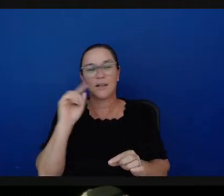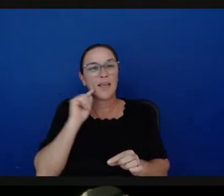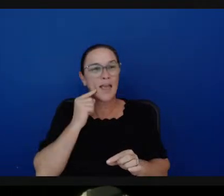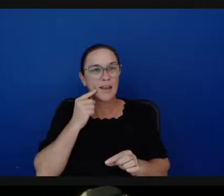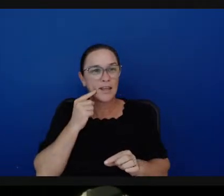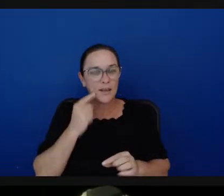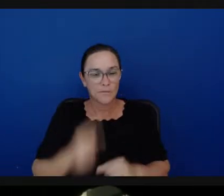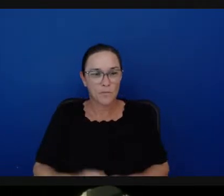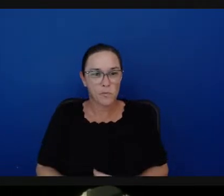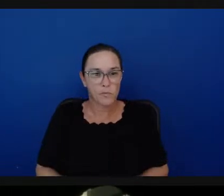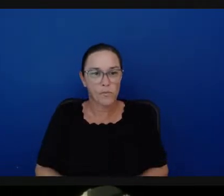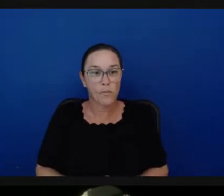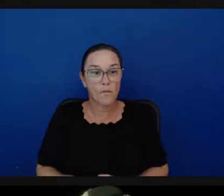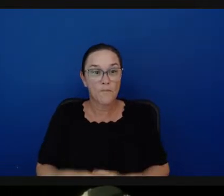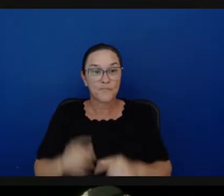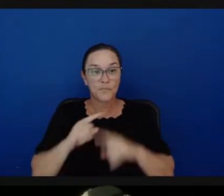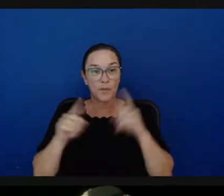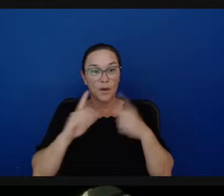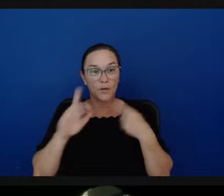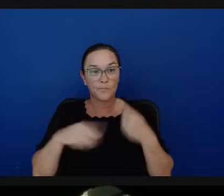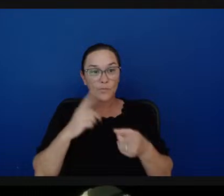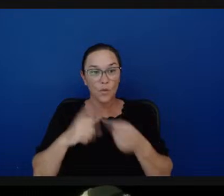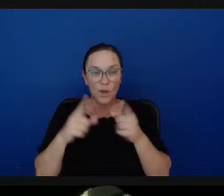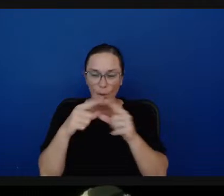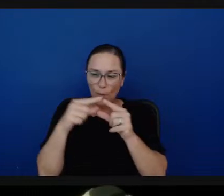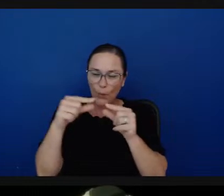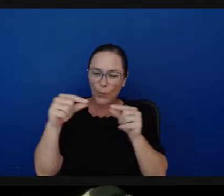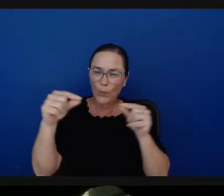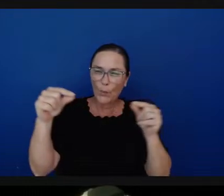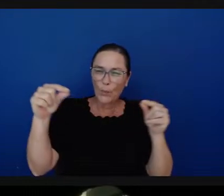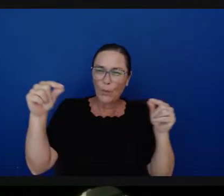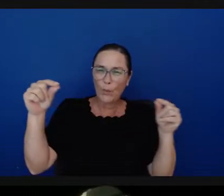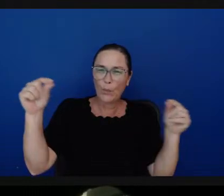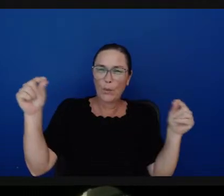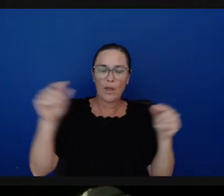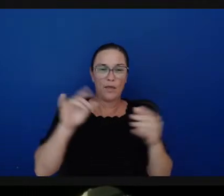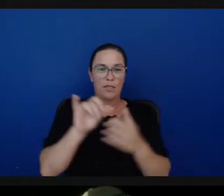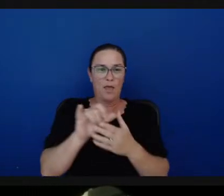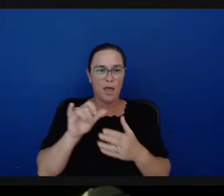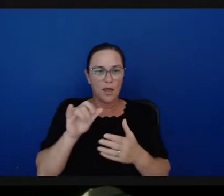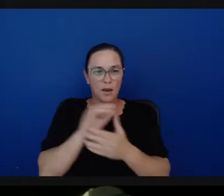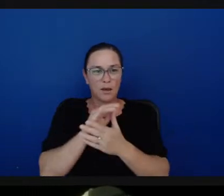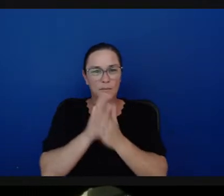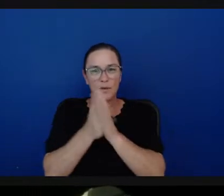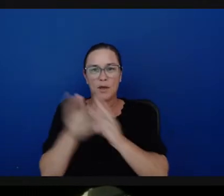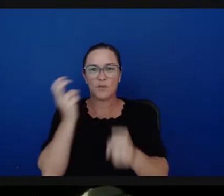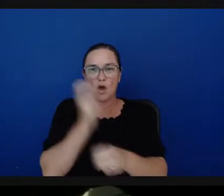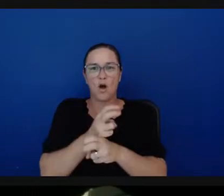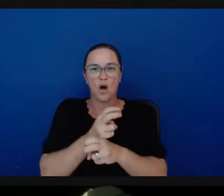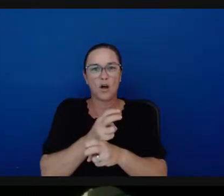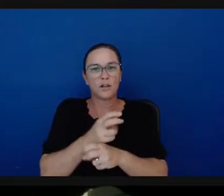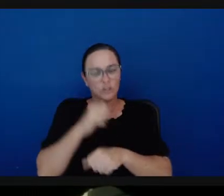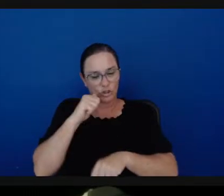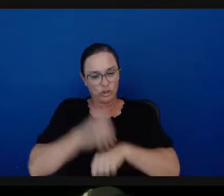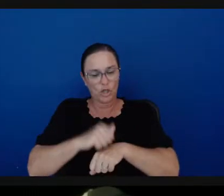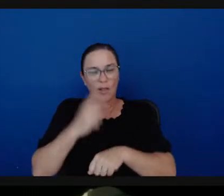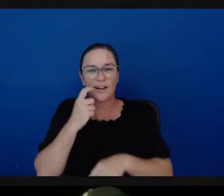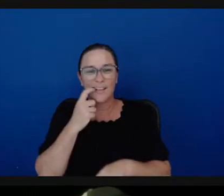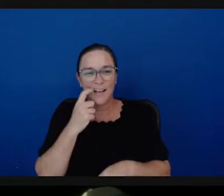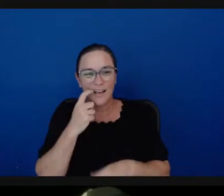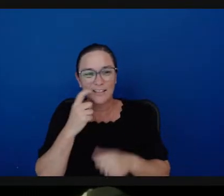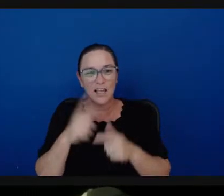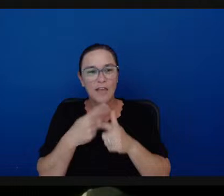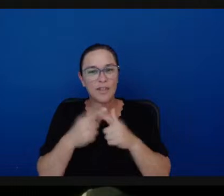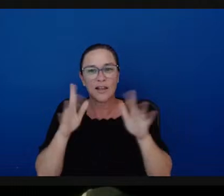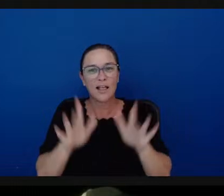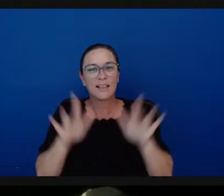apart. But the lava, when it stretches out to that thinness, it basically hardens into a solid piece of glass that is then very